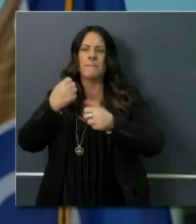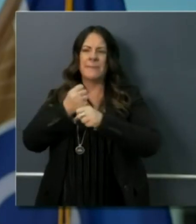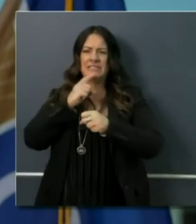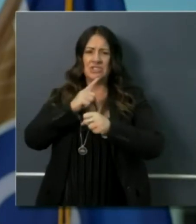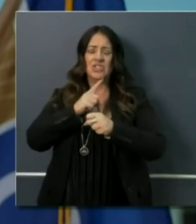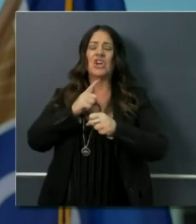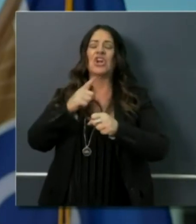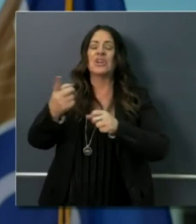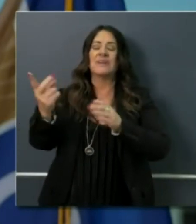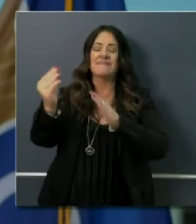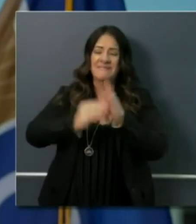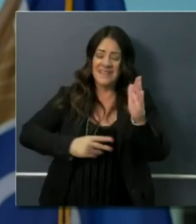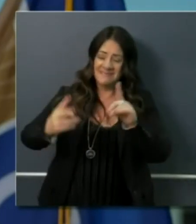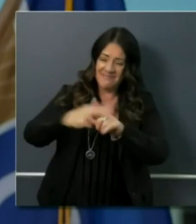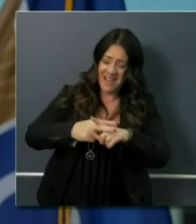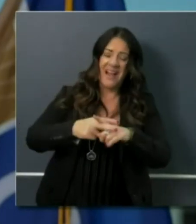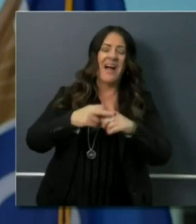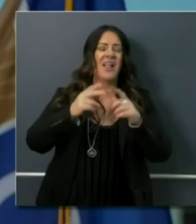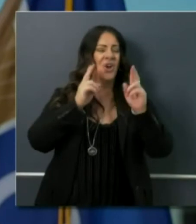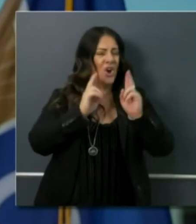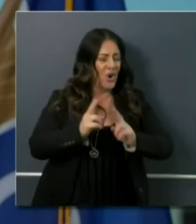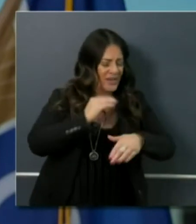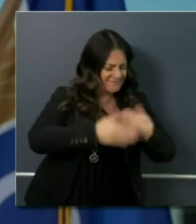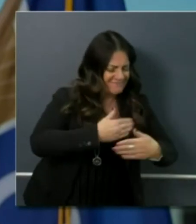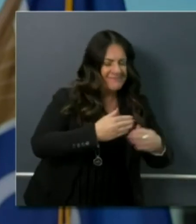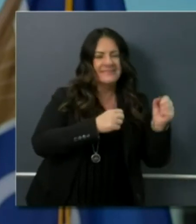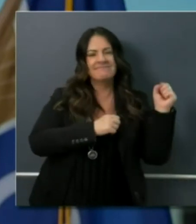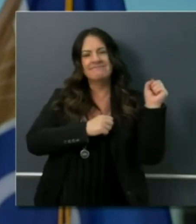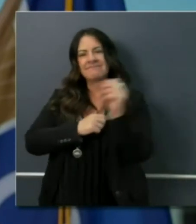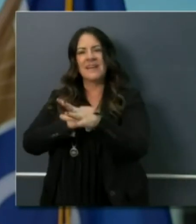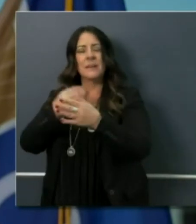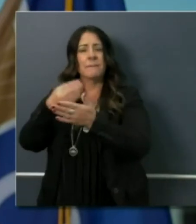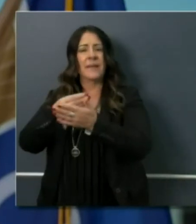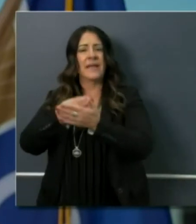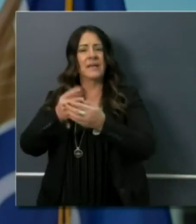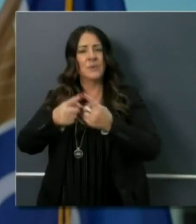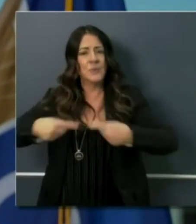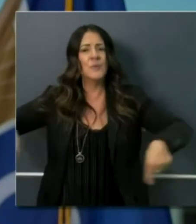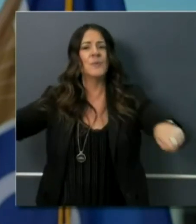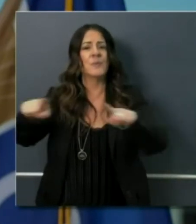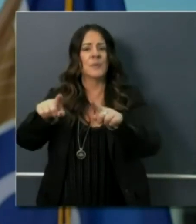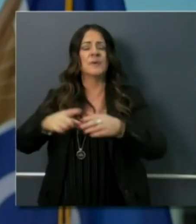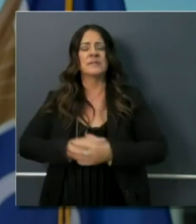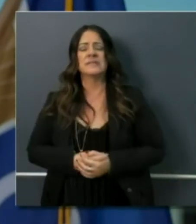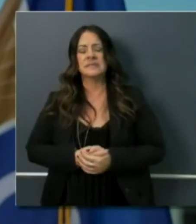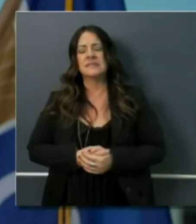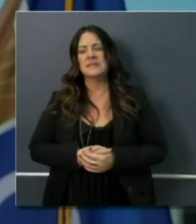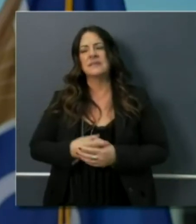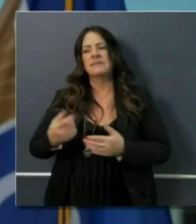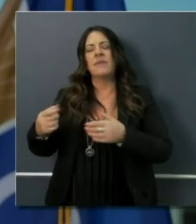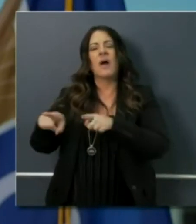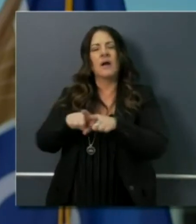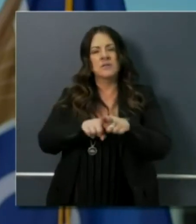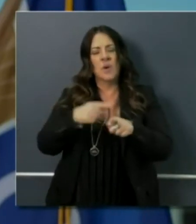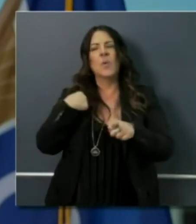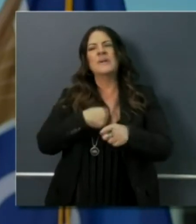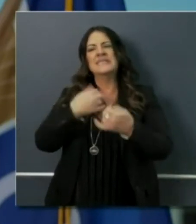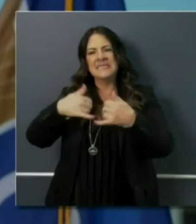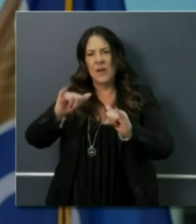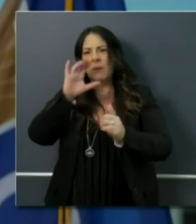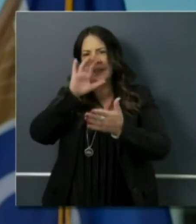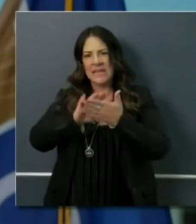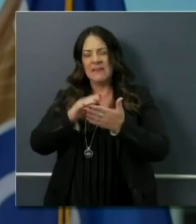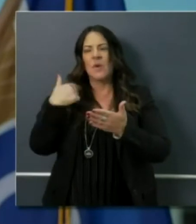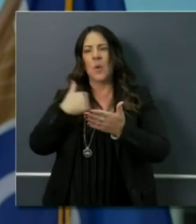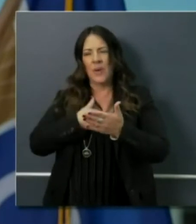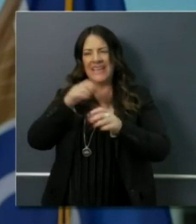within 21 days. They still report in. Today, Julie Su said it again. We still believe we can cut